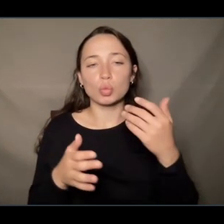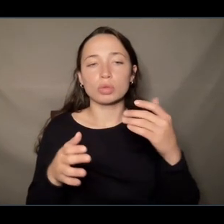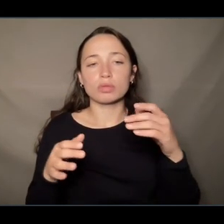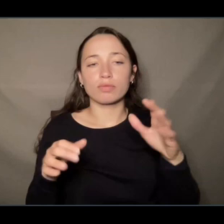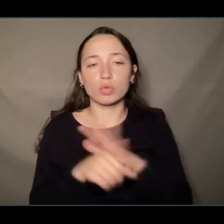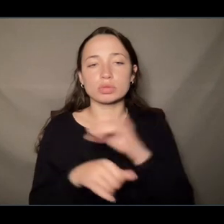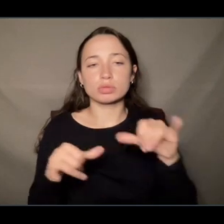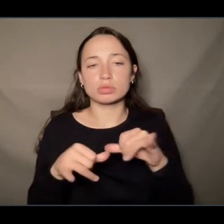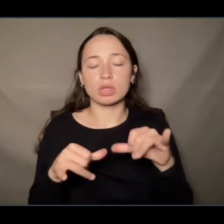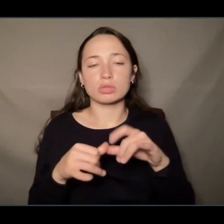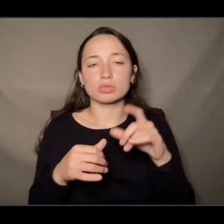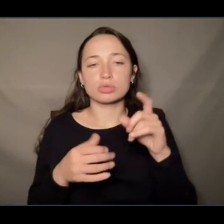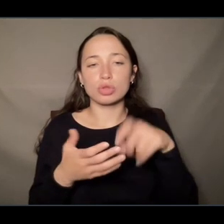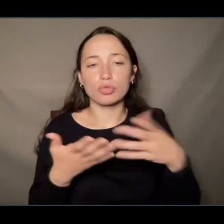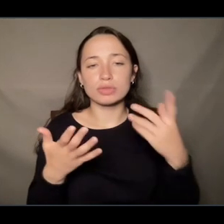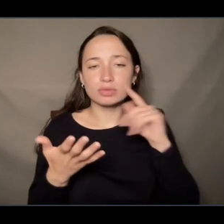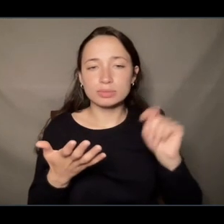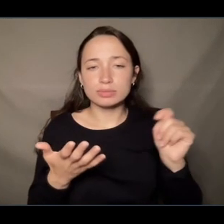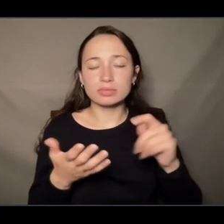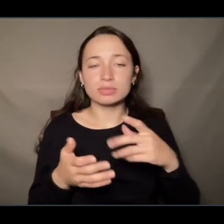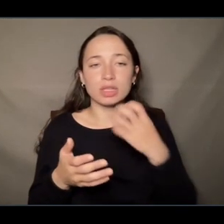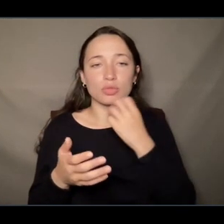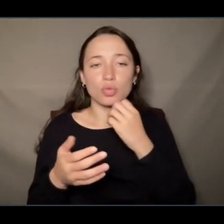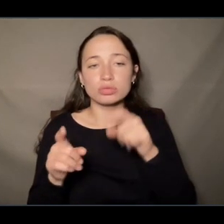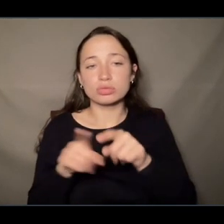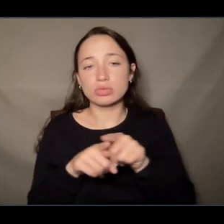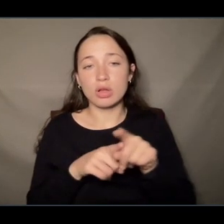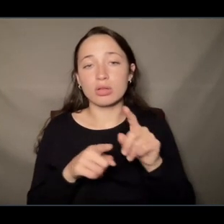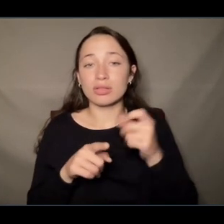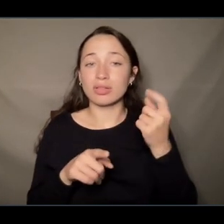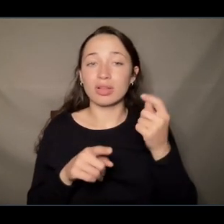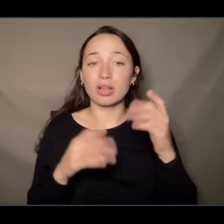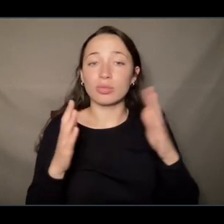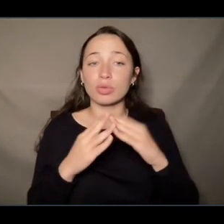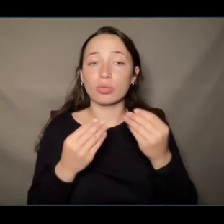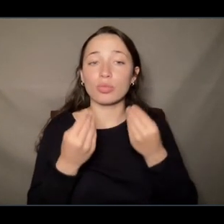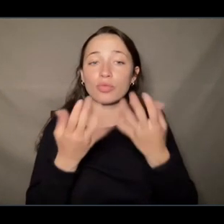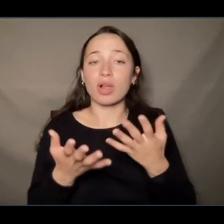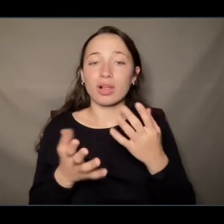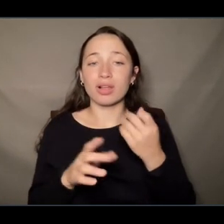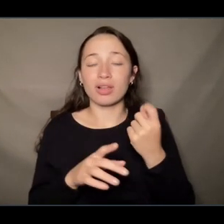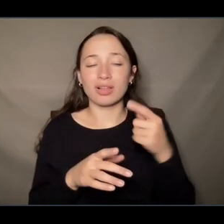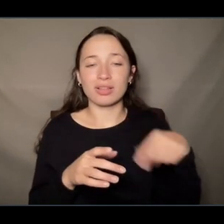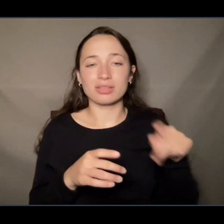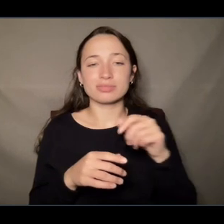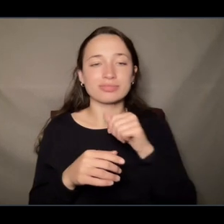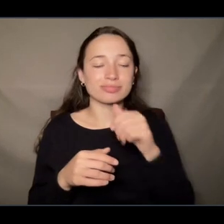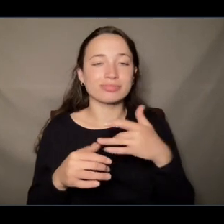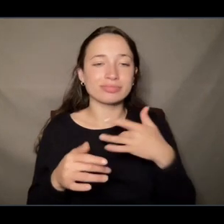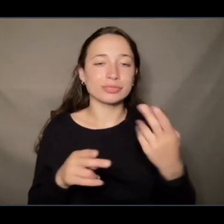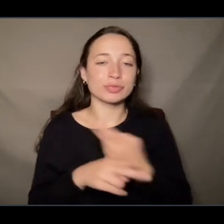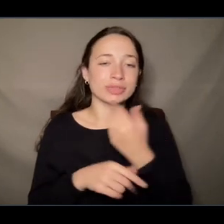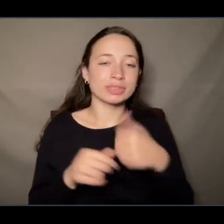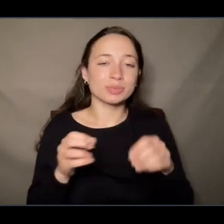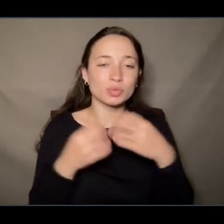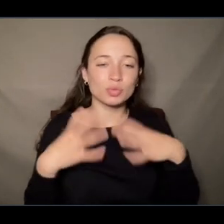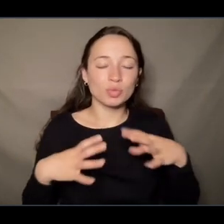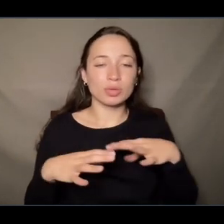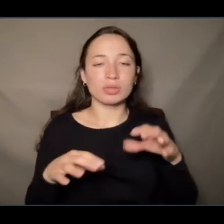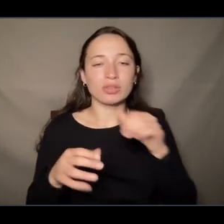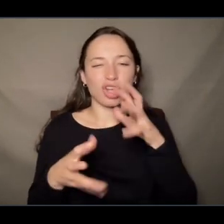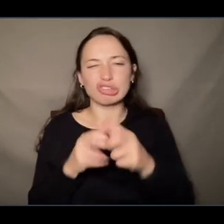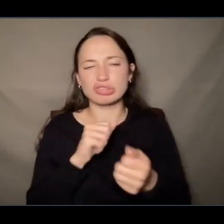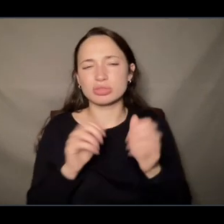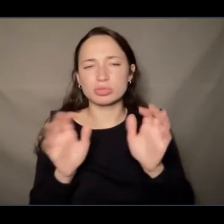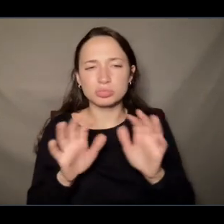full-size toiletries and underwear and socks. But meanwhile, the community provides, you know, their no longer needed gently used